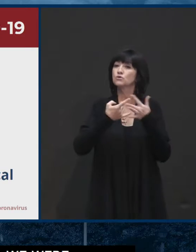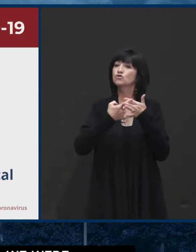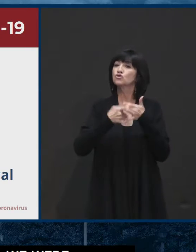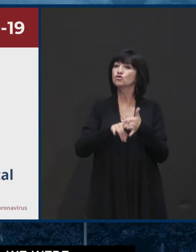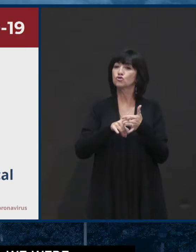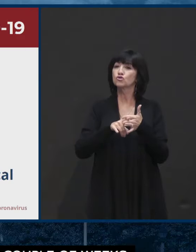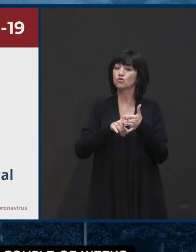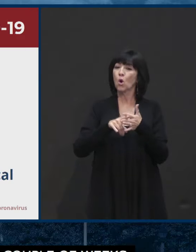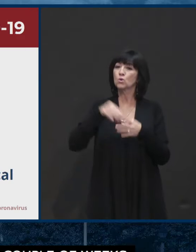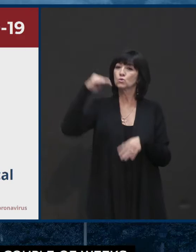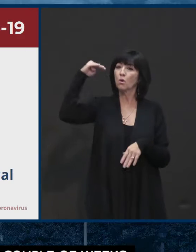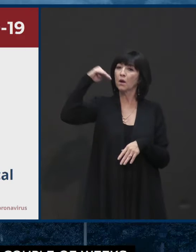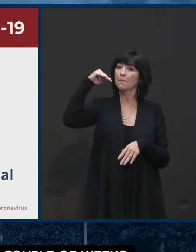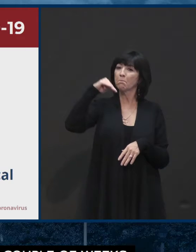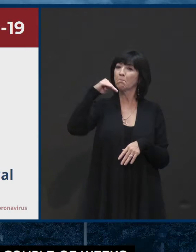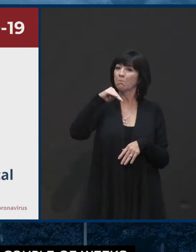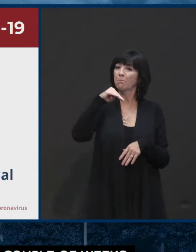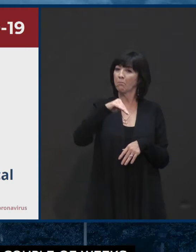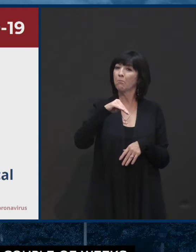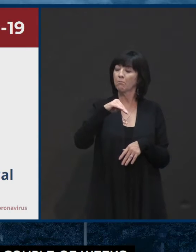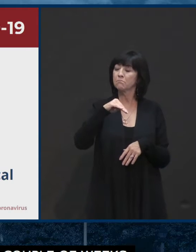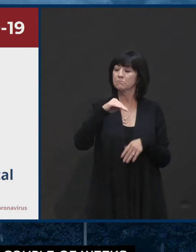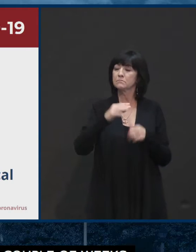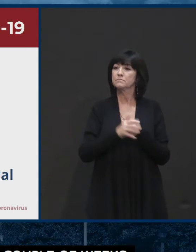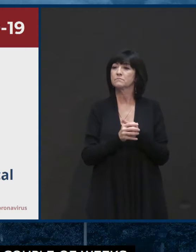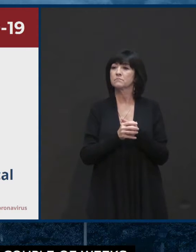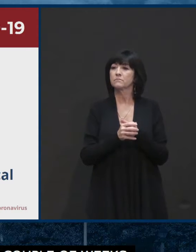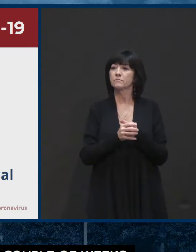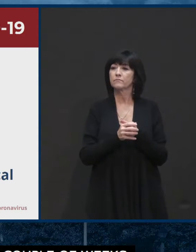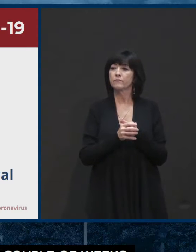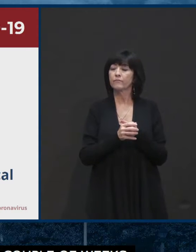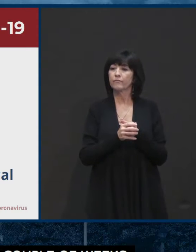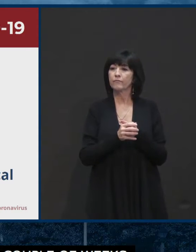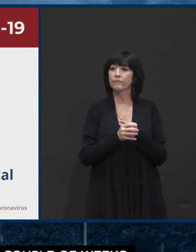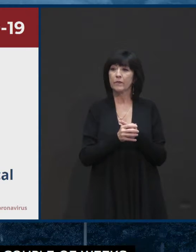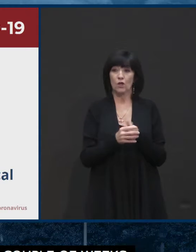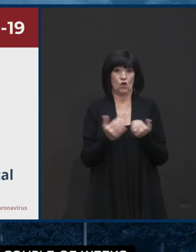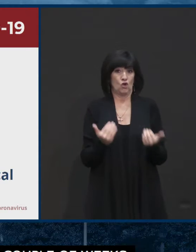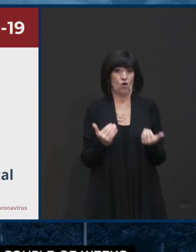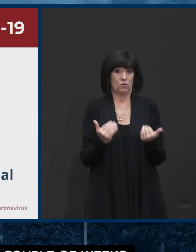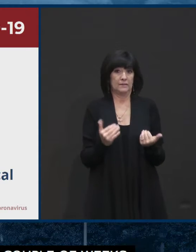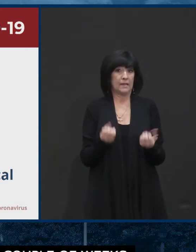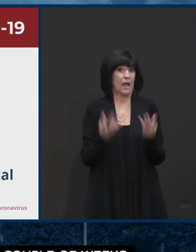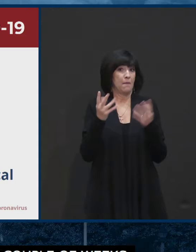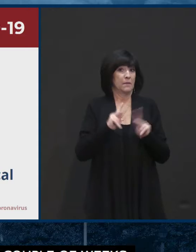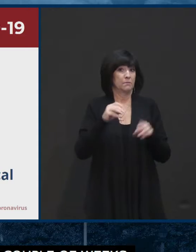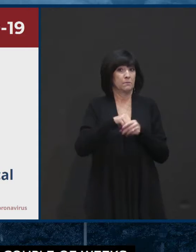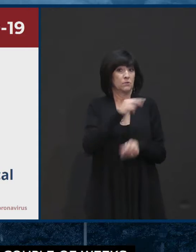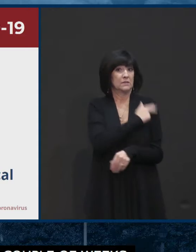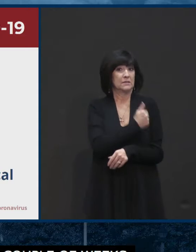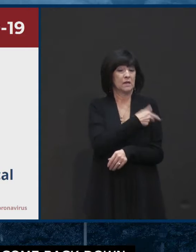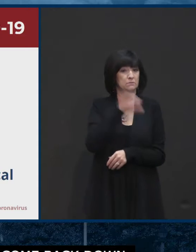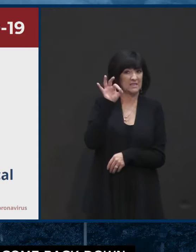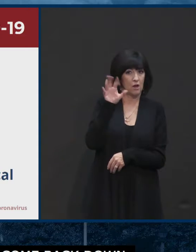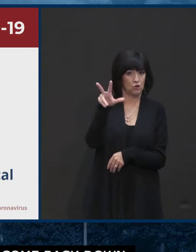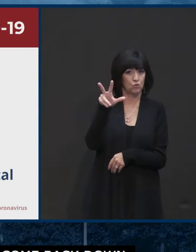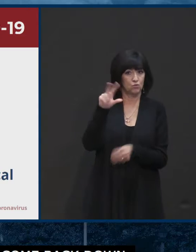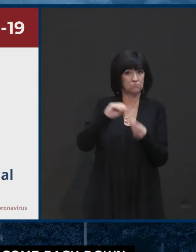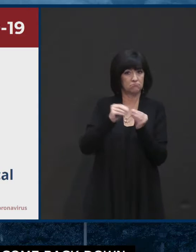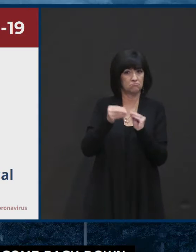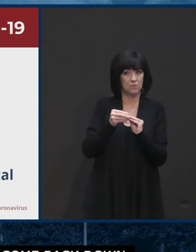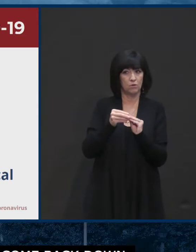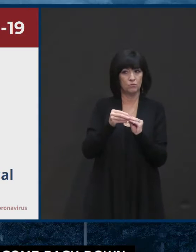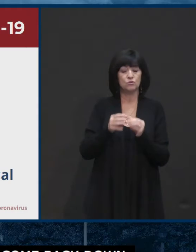were released from the hospital, so we are currently at 93. And as we talk to the